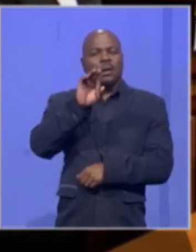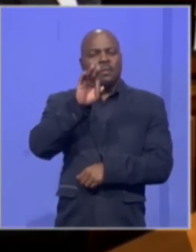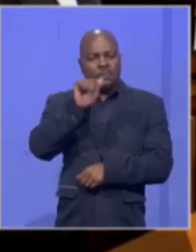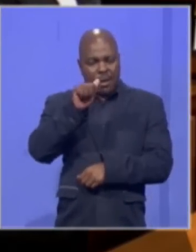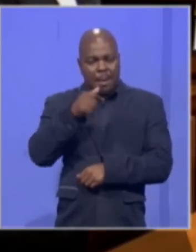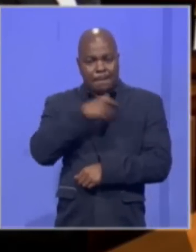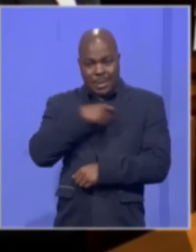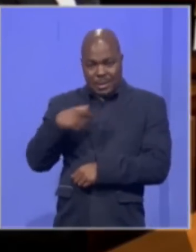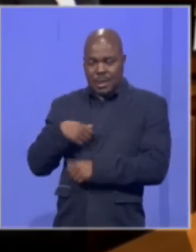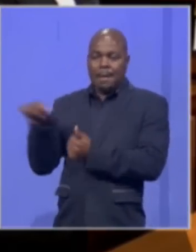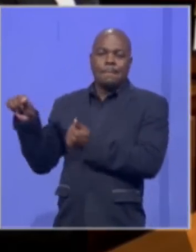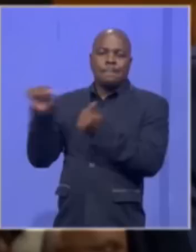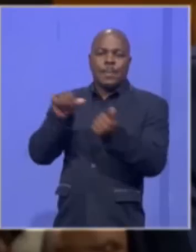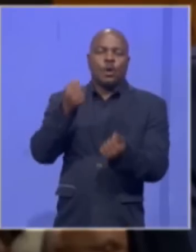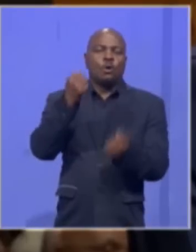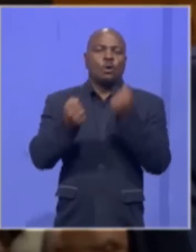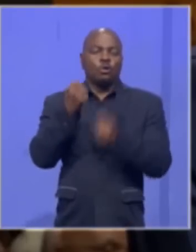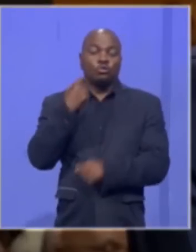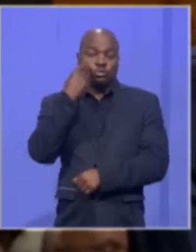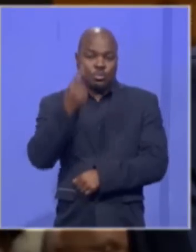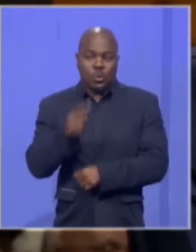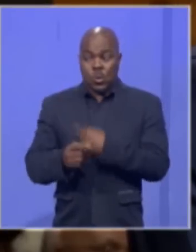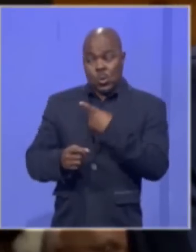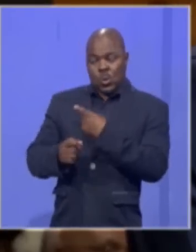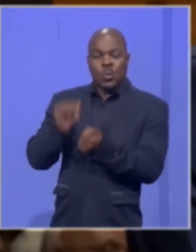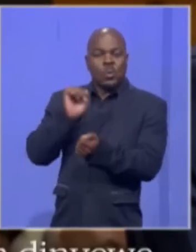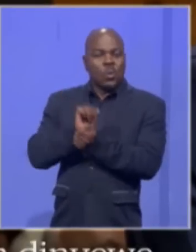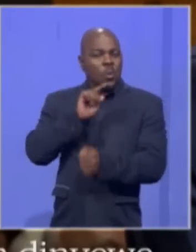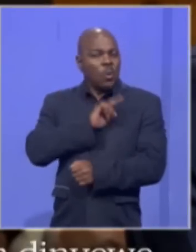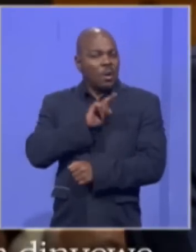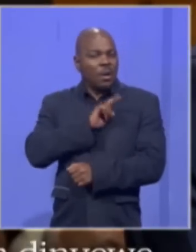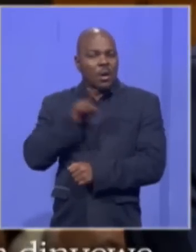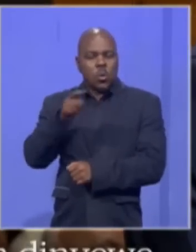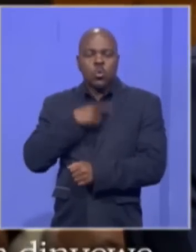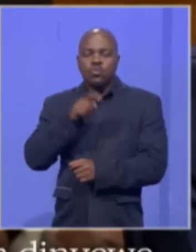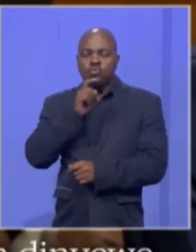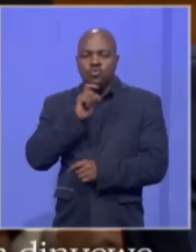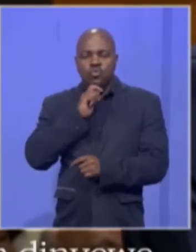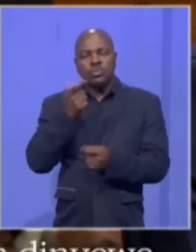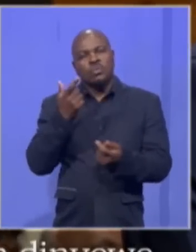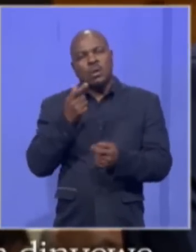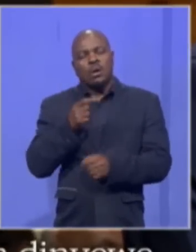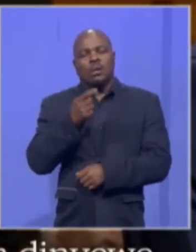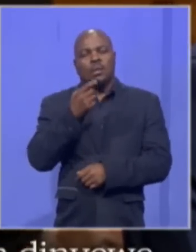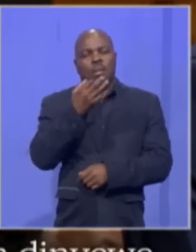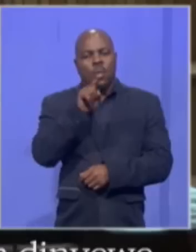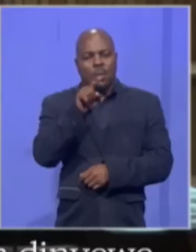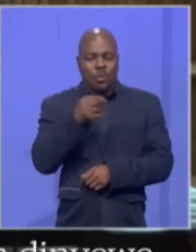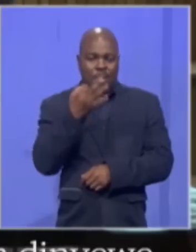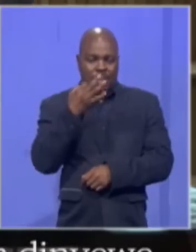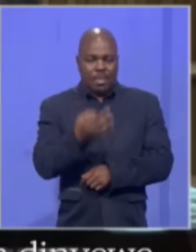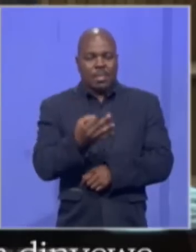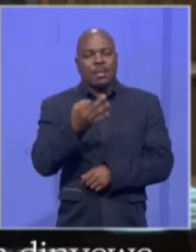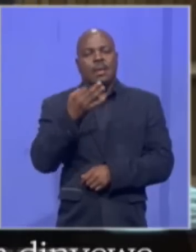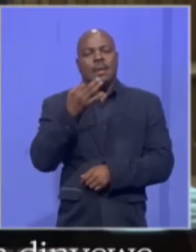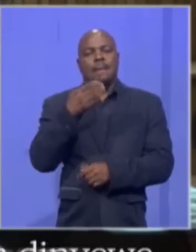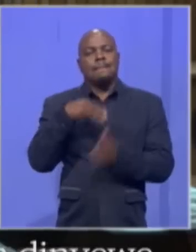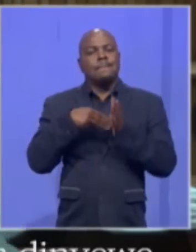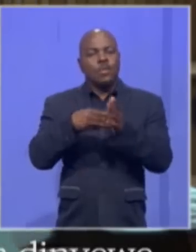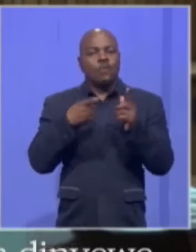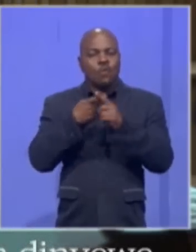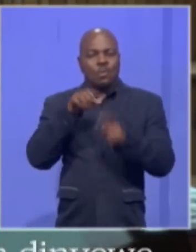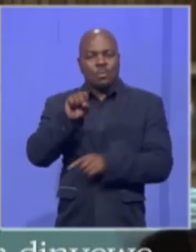la dinyewe la Palm Ridge hosane moo a qosetswang tshebediso e mpe ya diranta tse milione felwana 3 tsa SAFA. Ka Pretoria